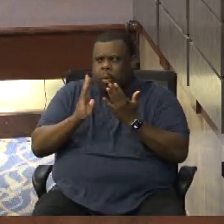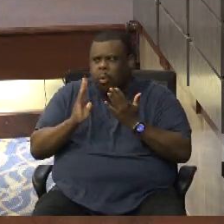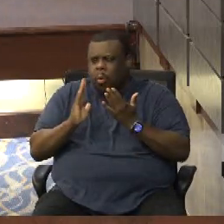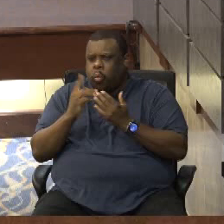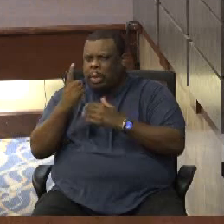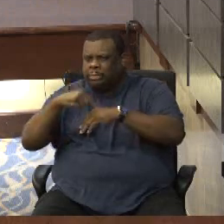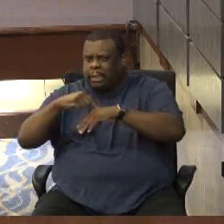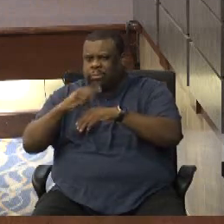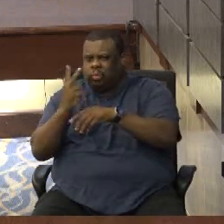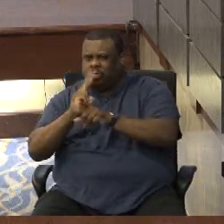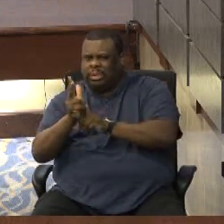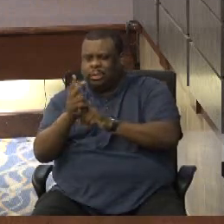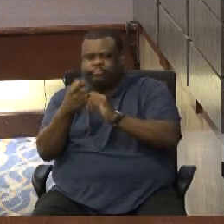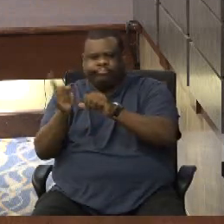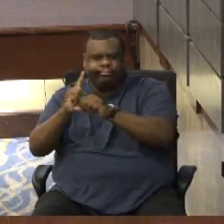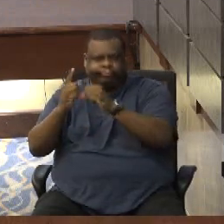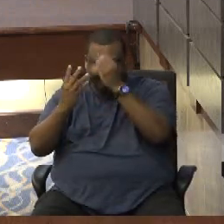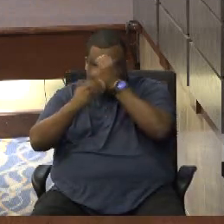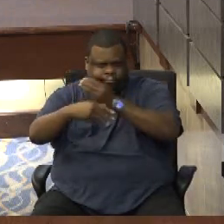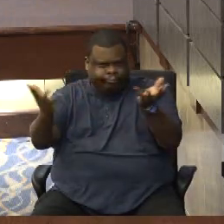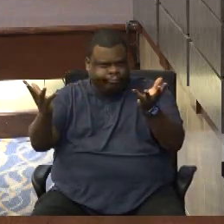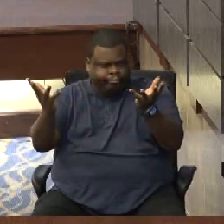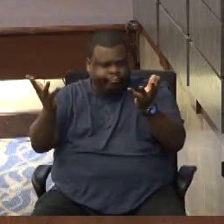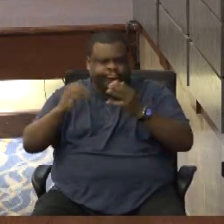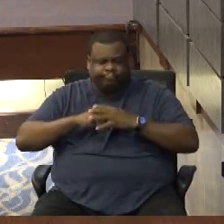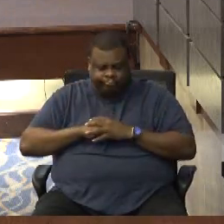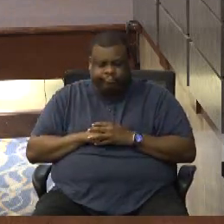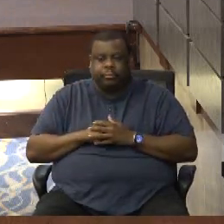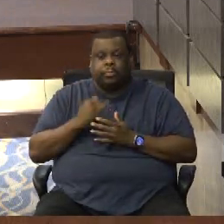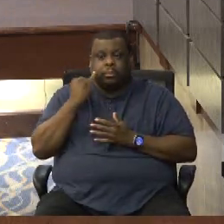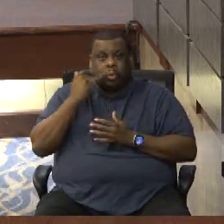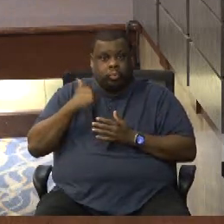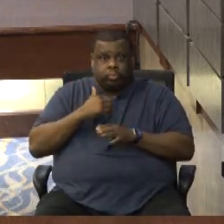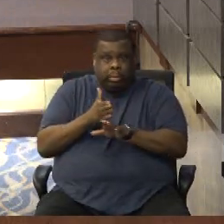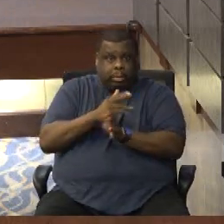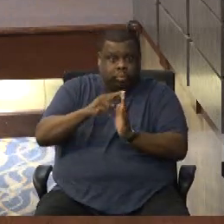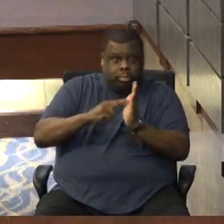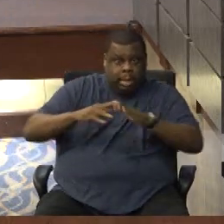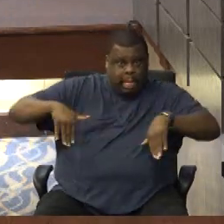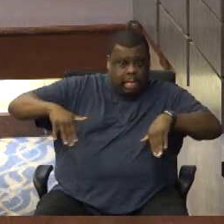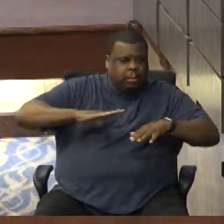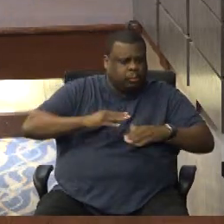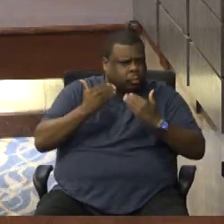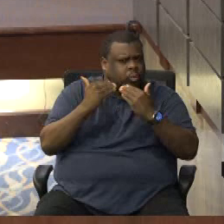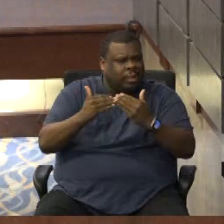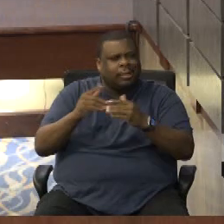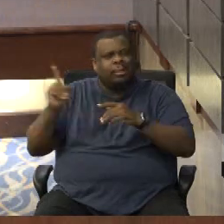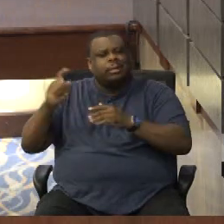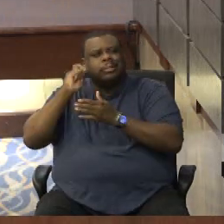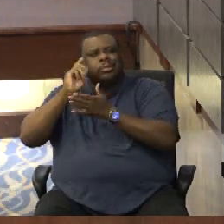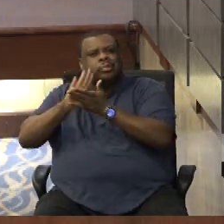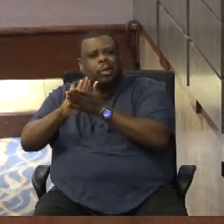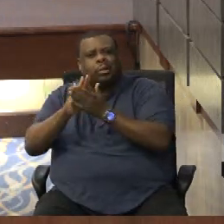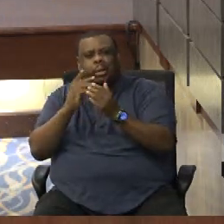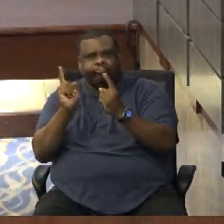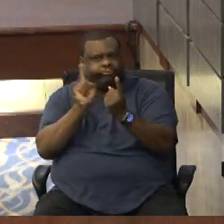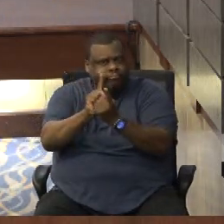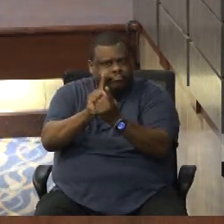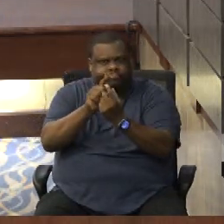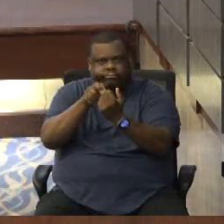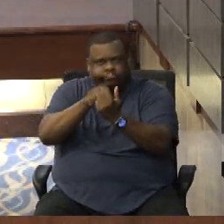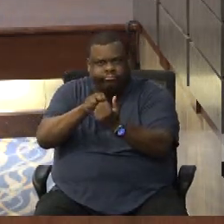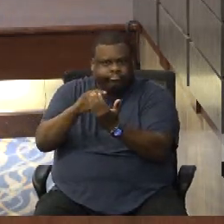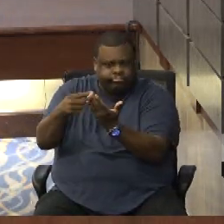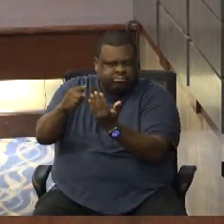to address. If you're here to speak and have not filled out a registration card, please see the city secretary, staff at the registration table outside the